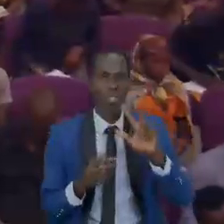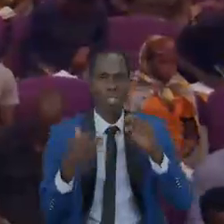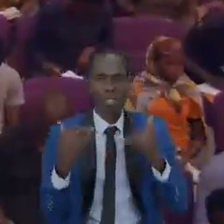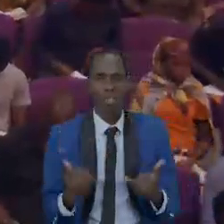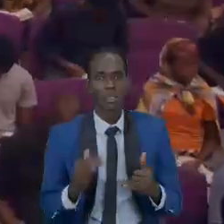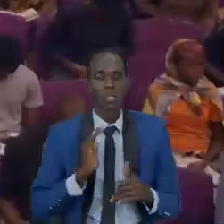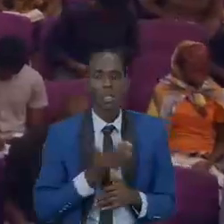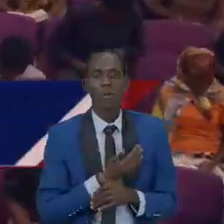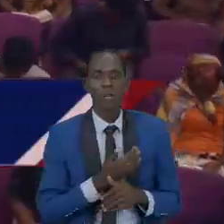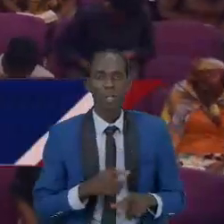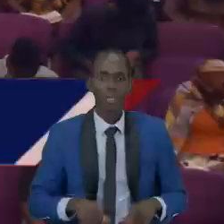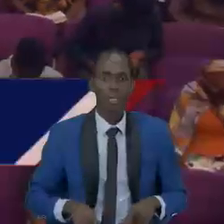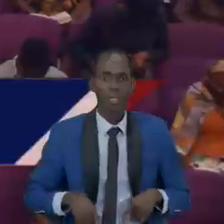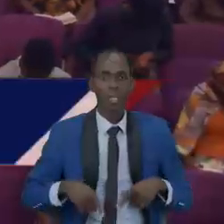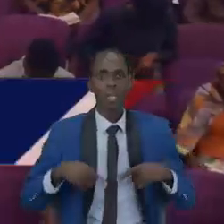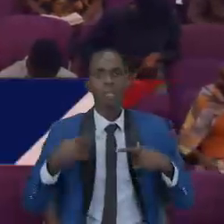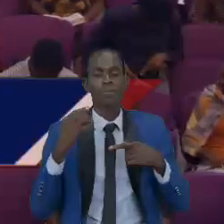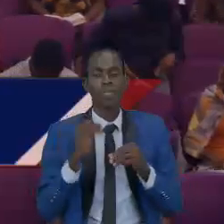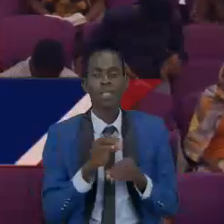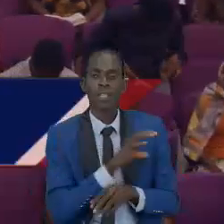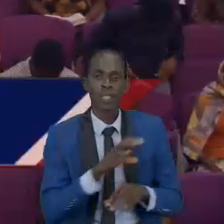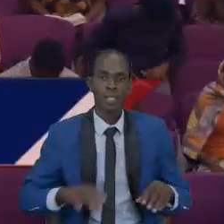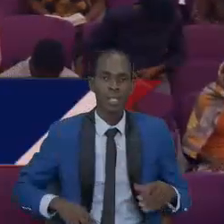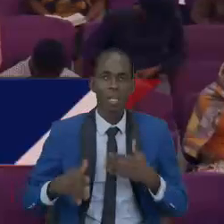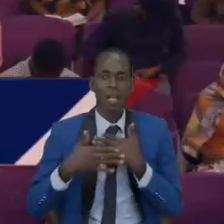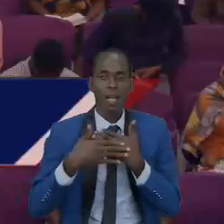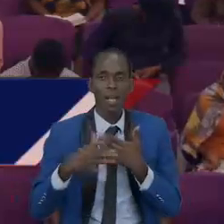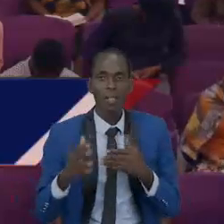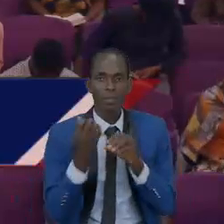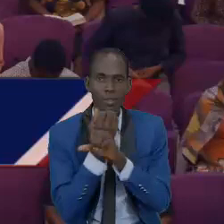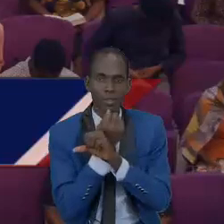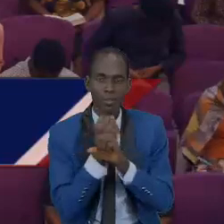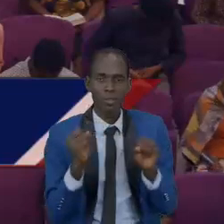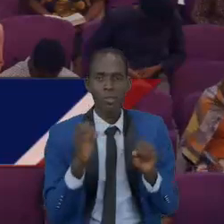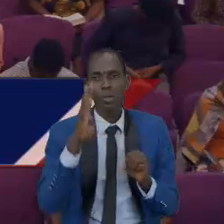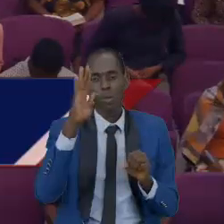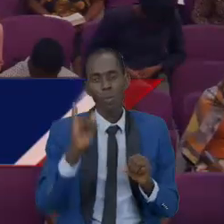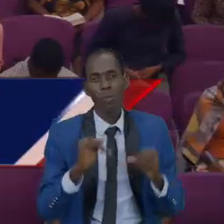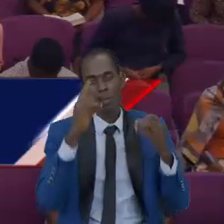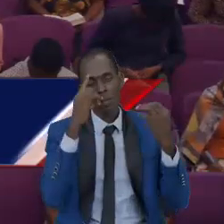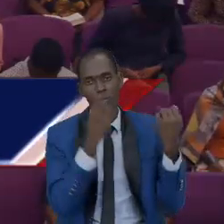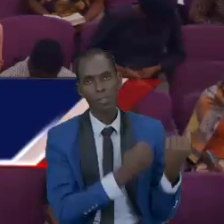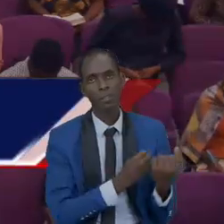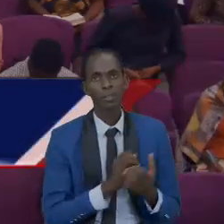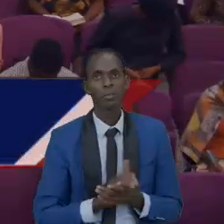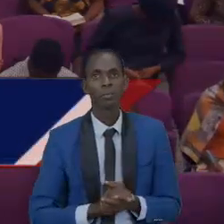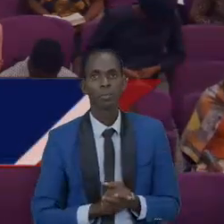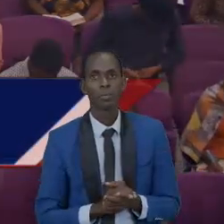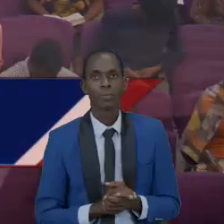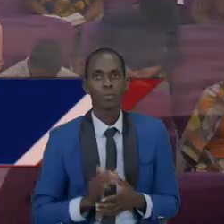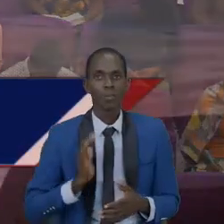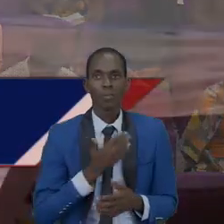our life in Christ after justification by faith.